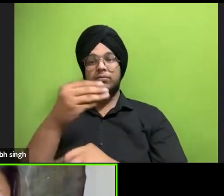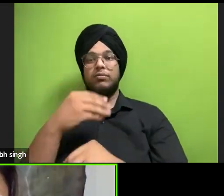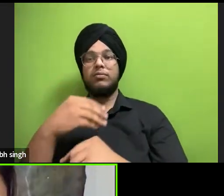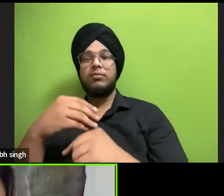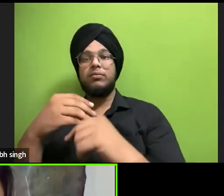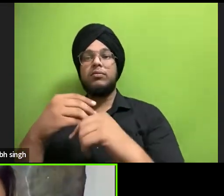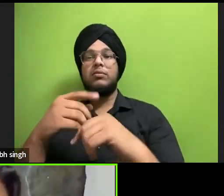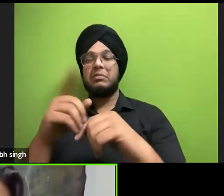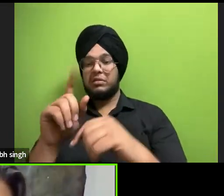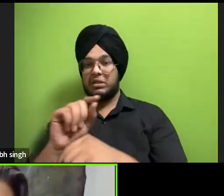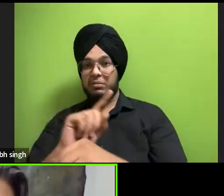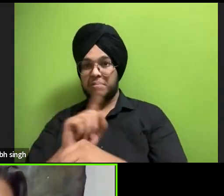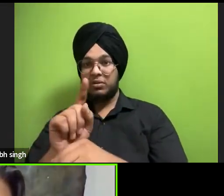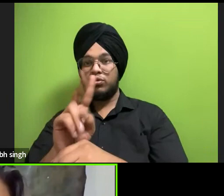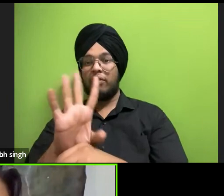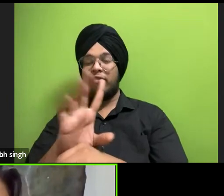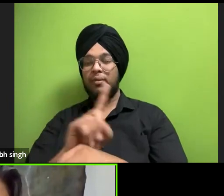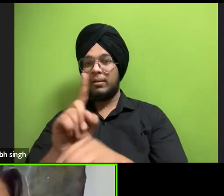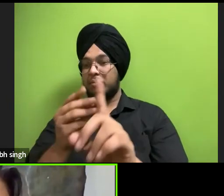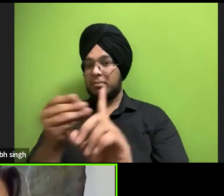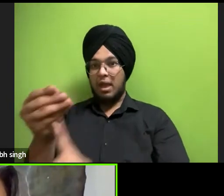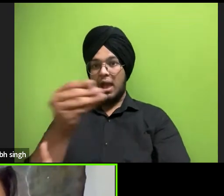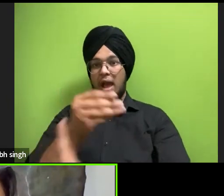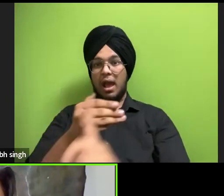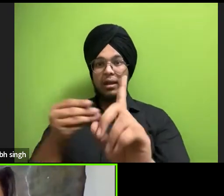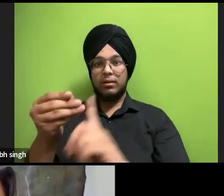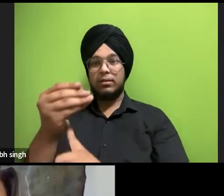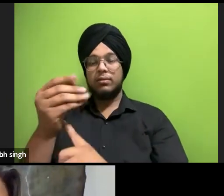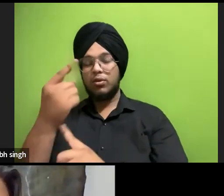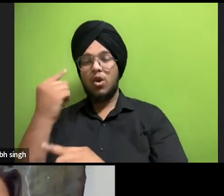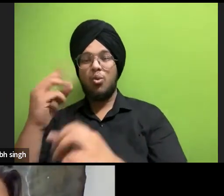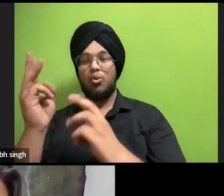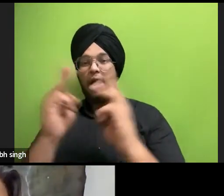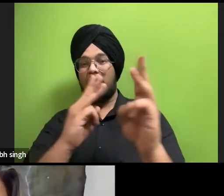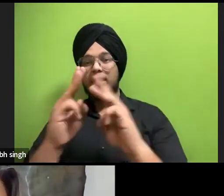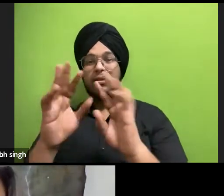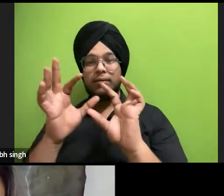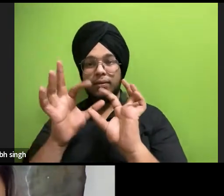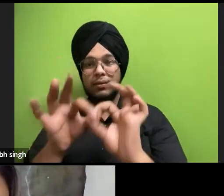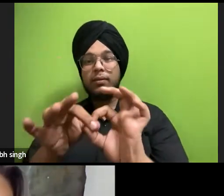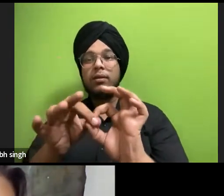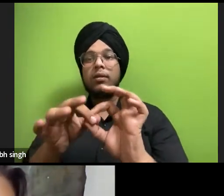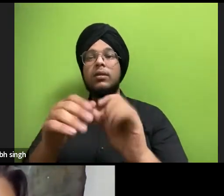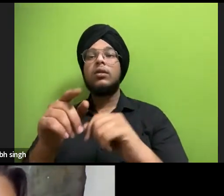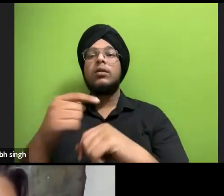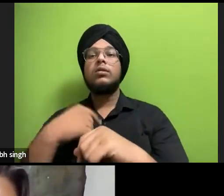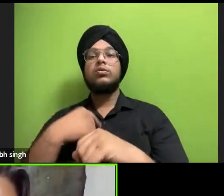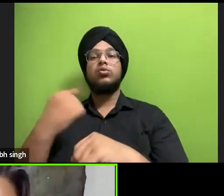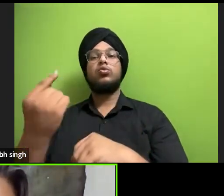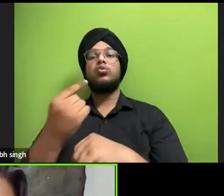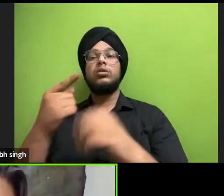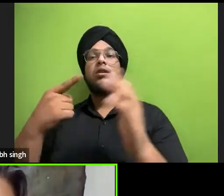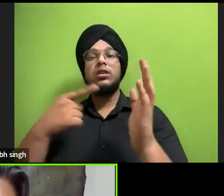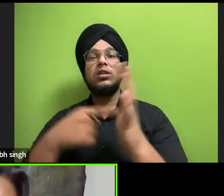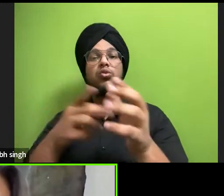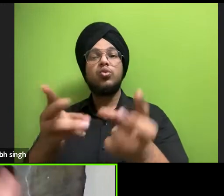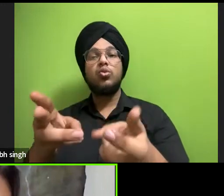10 minutes walk because of the density of Hong Kong, are using us in this